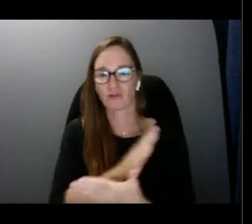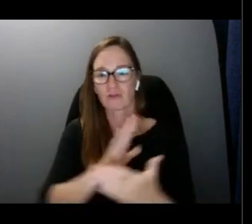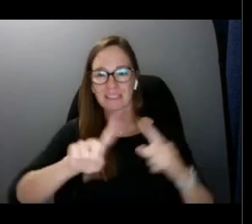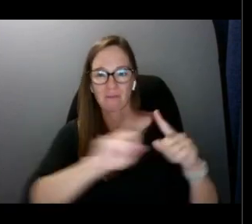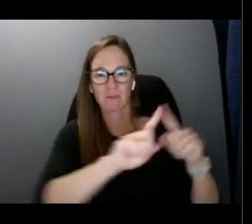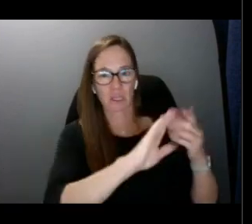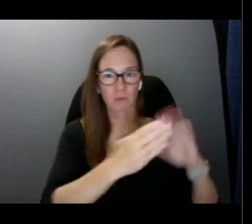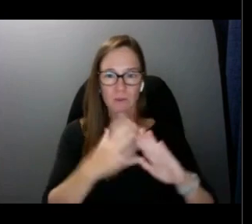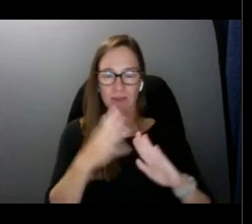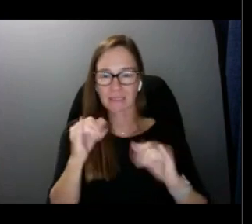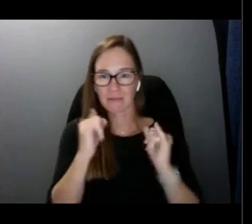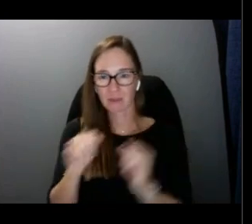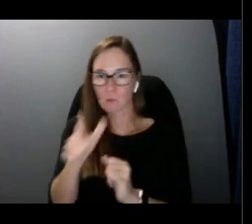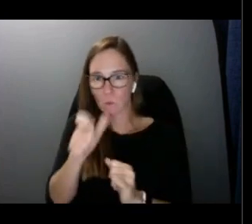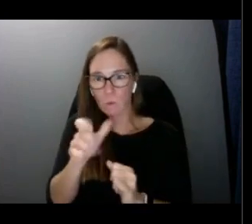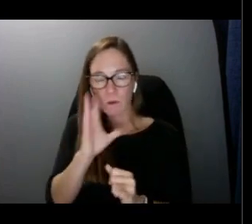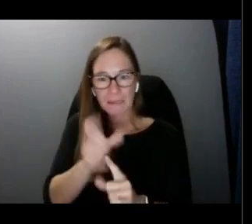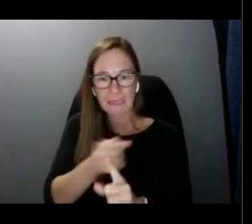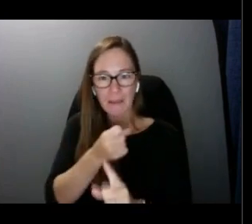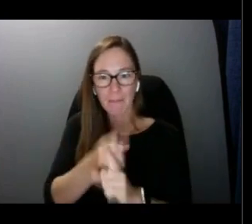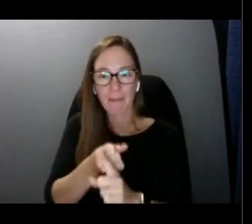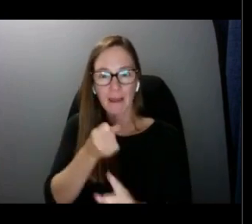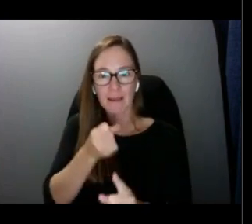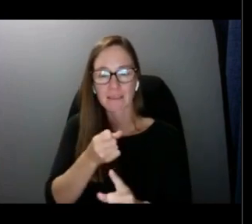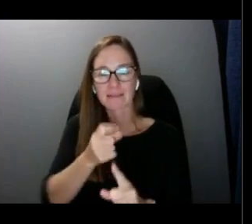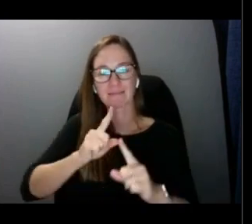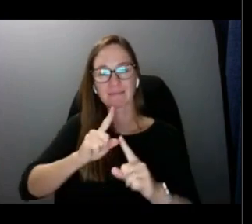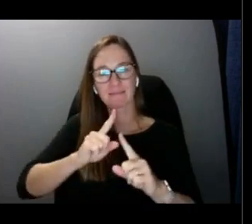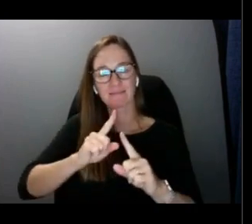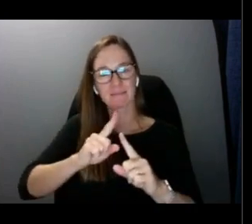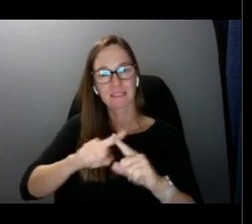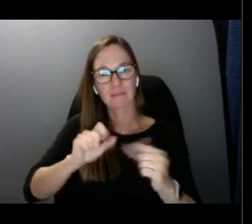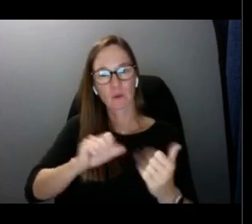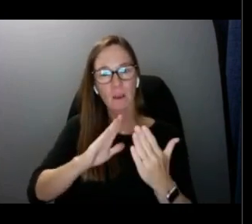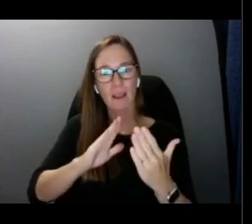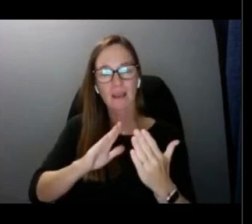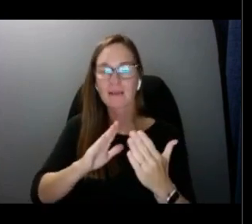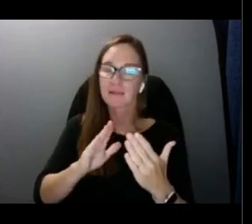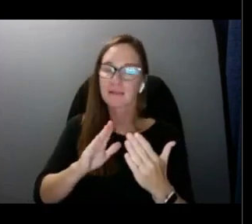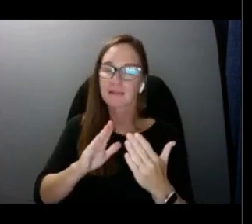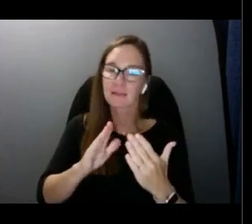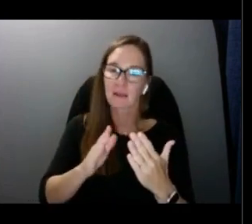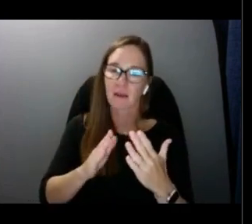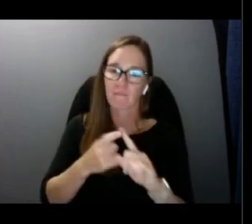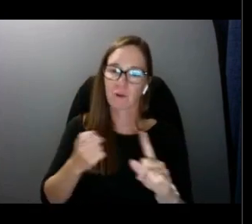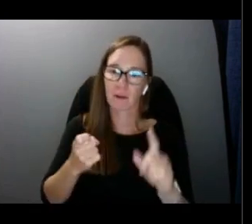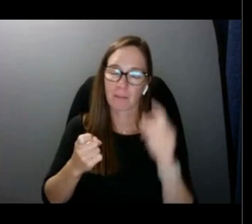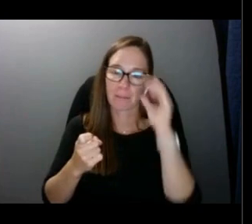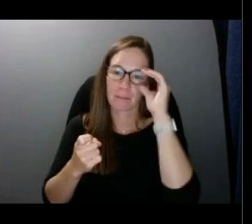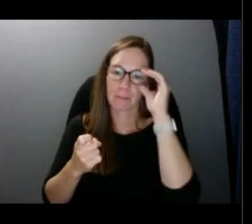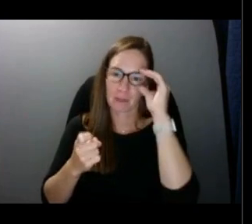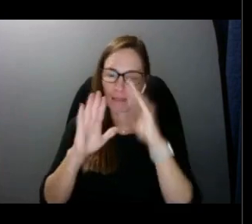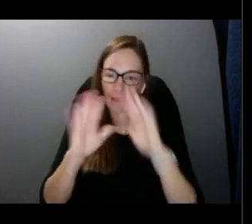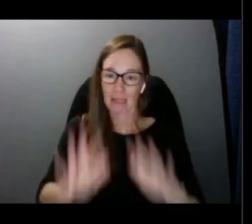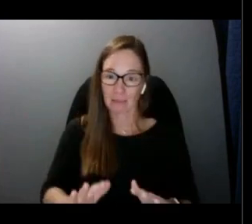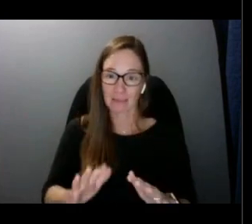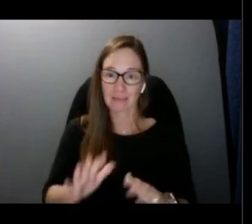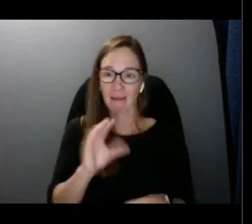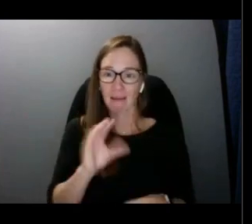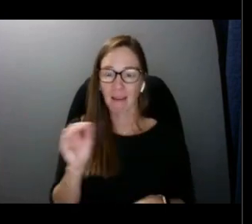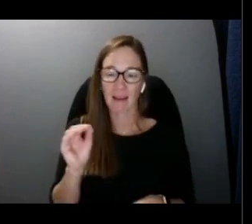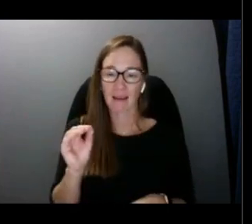and individuals who would be differentially impacted by climate